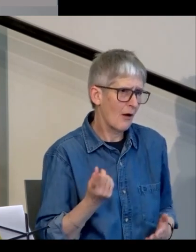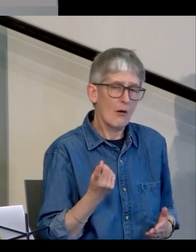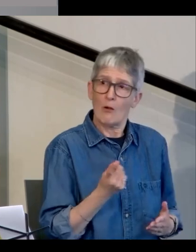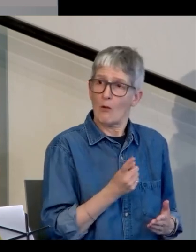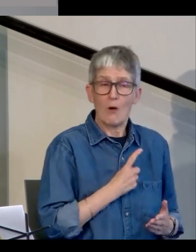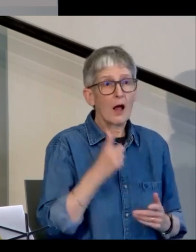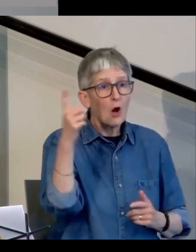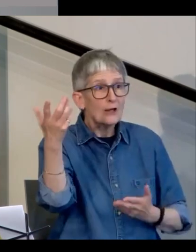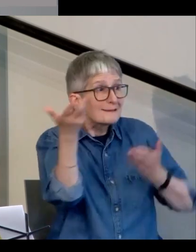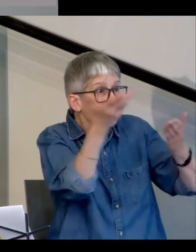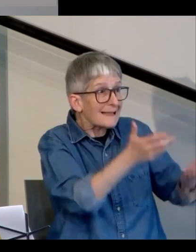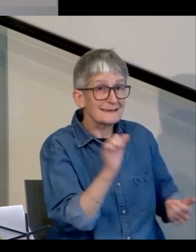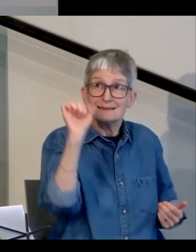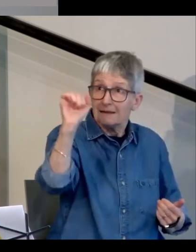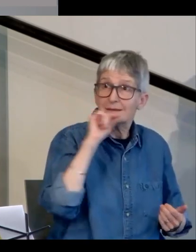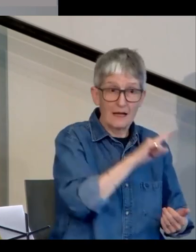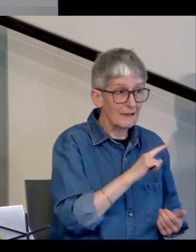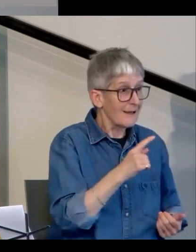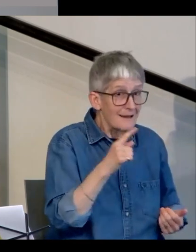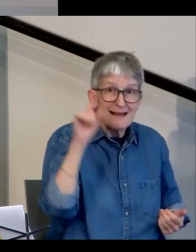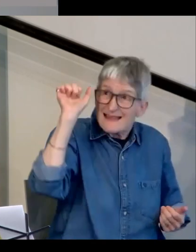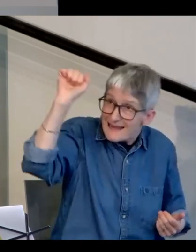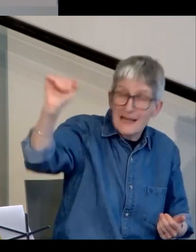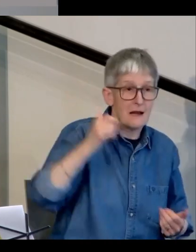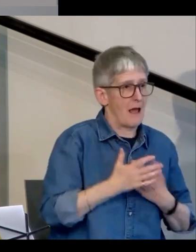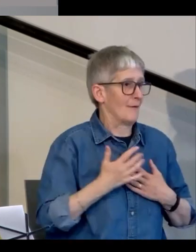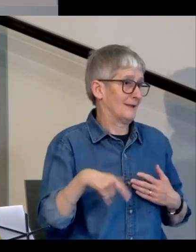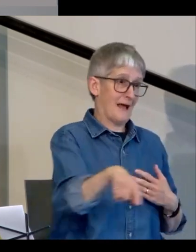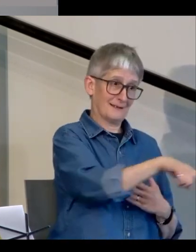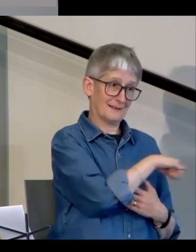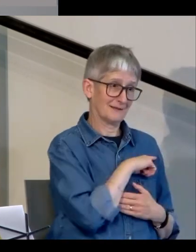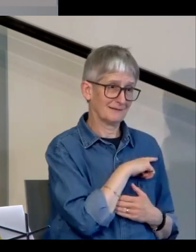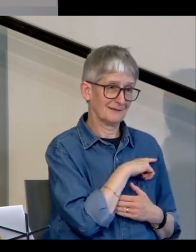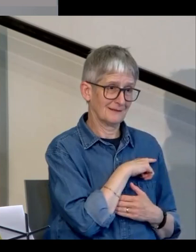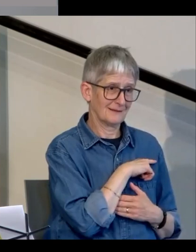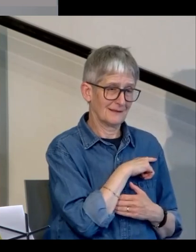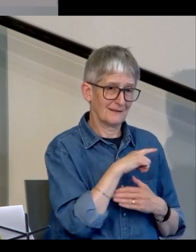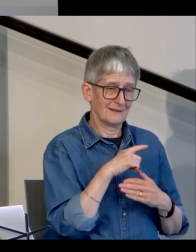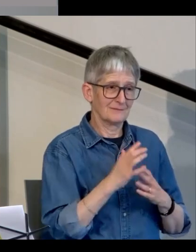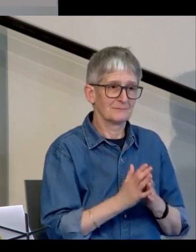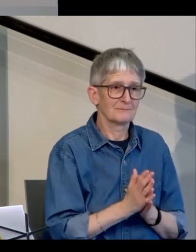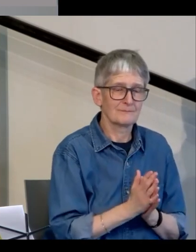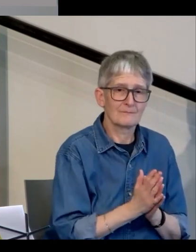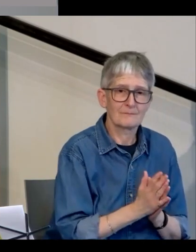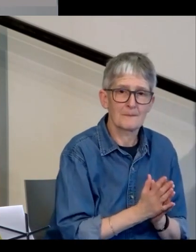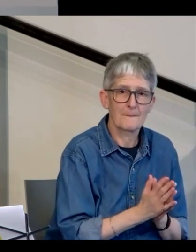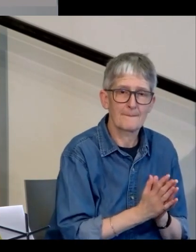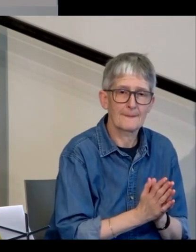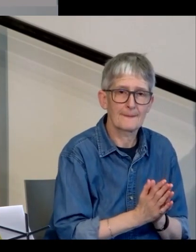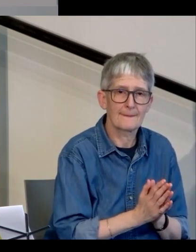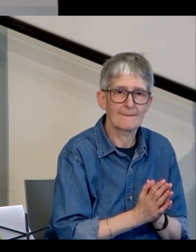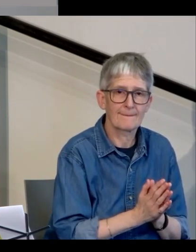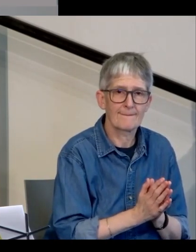son? Because he loves us. So love is not defined just by the sacrifice of Jesus. It's